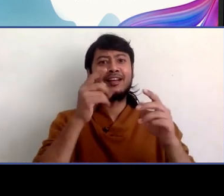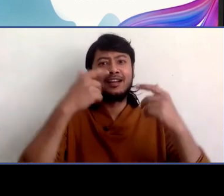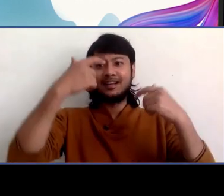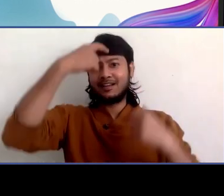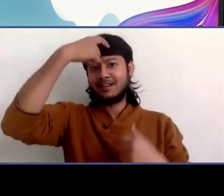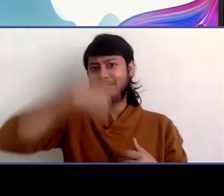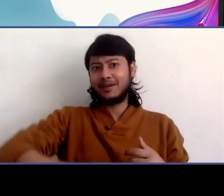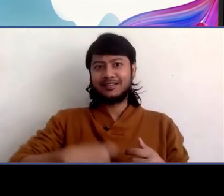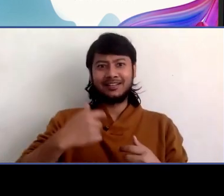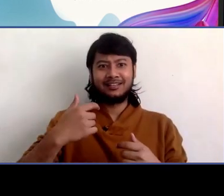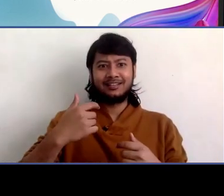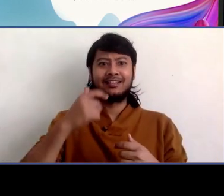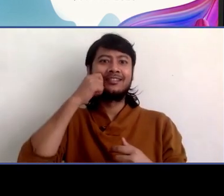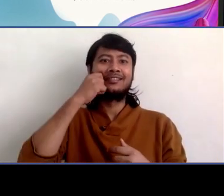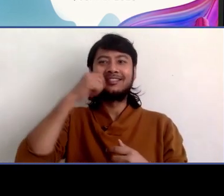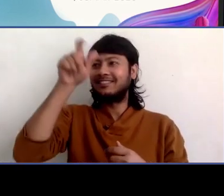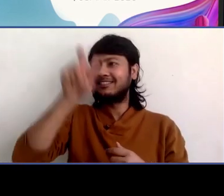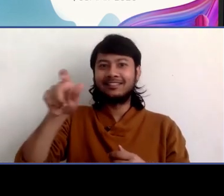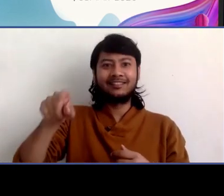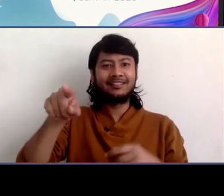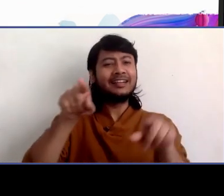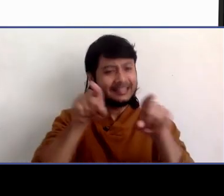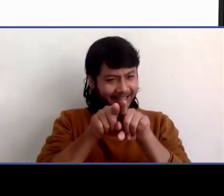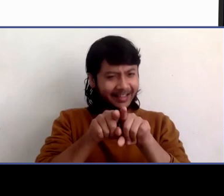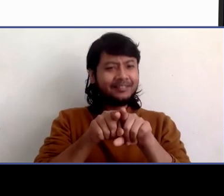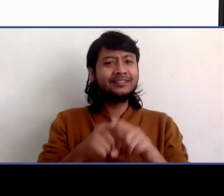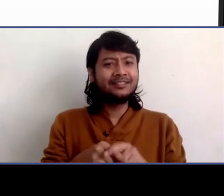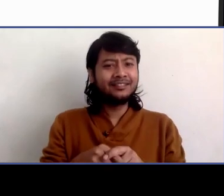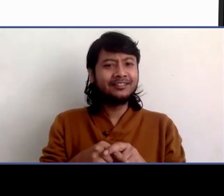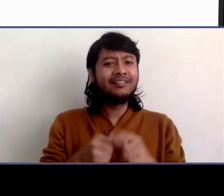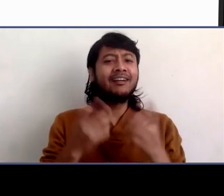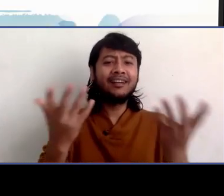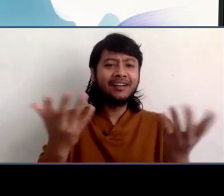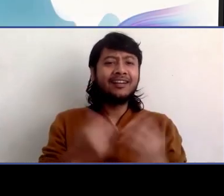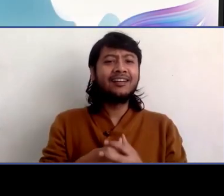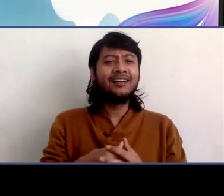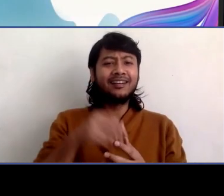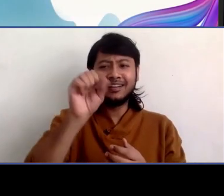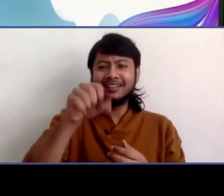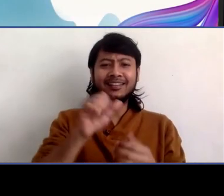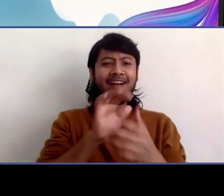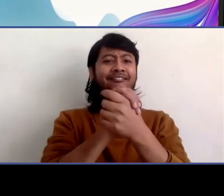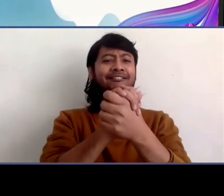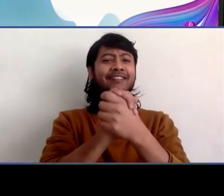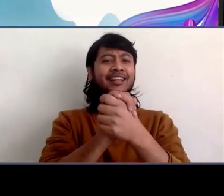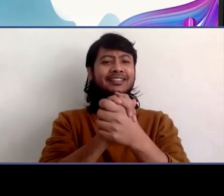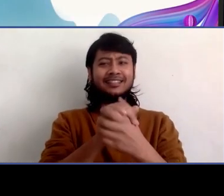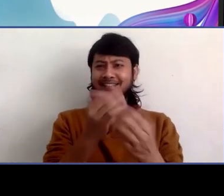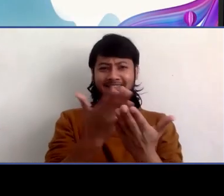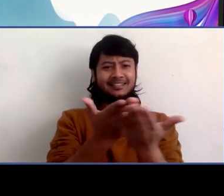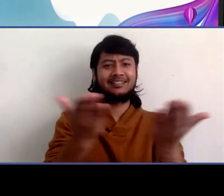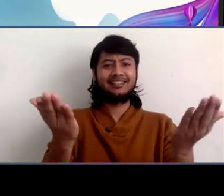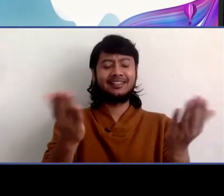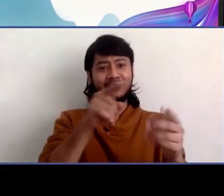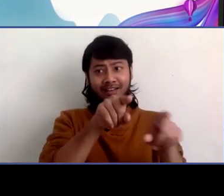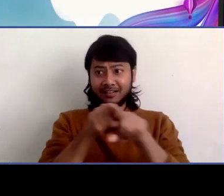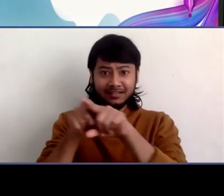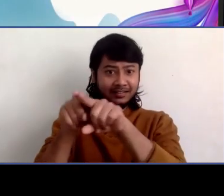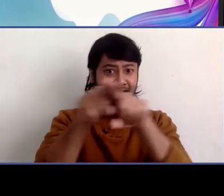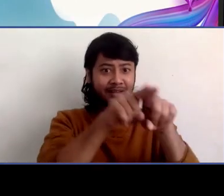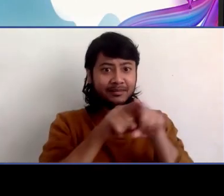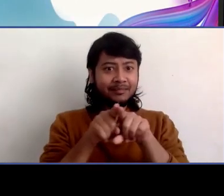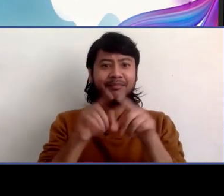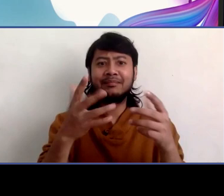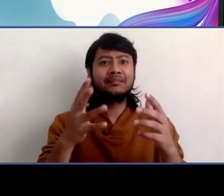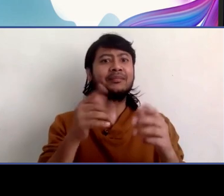similar? Huh? Even if we have friends, there is so much difference and uniqueness in